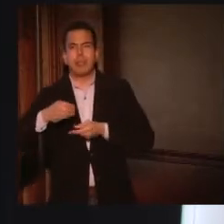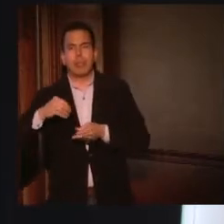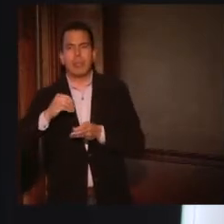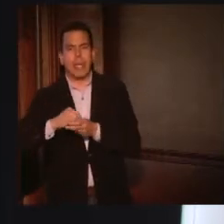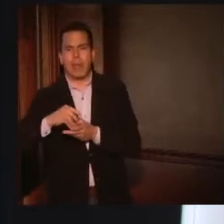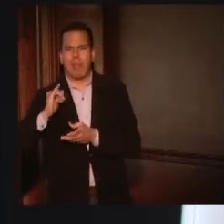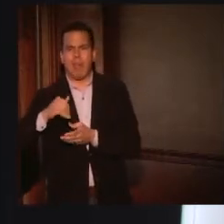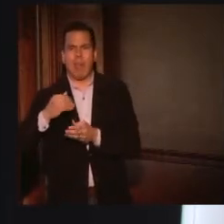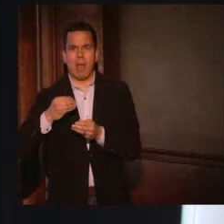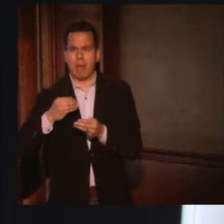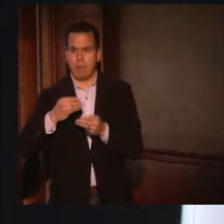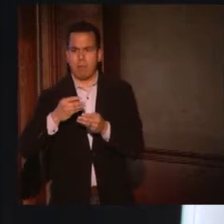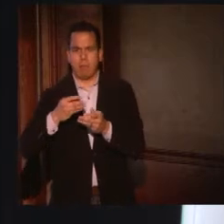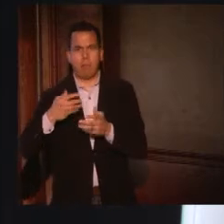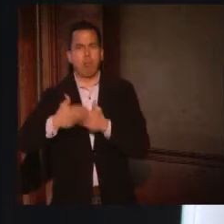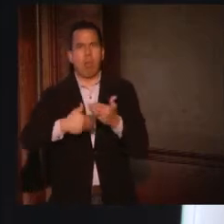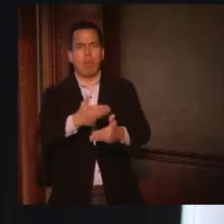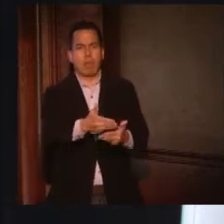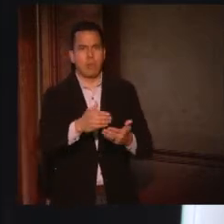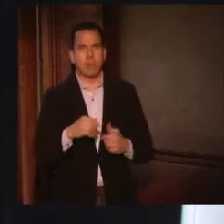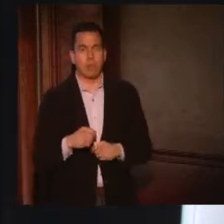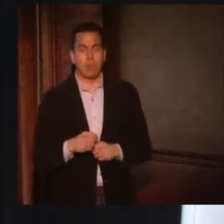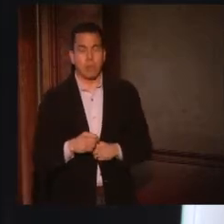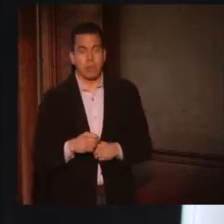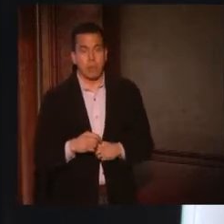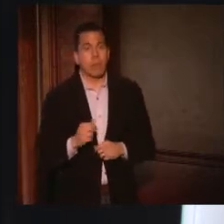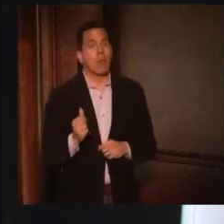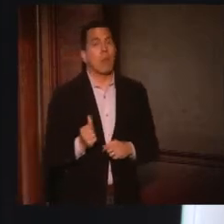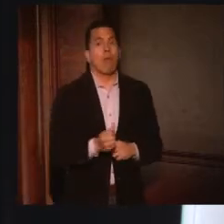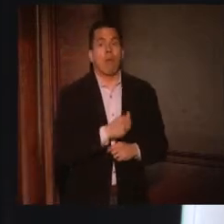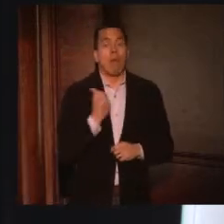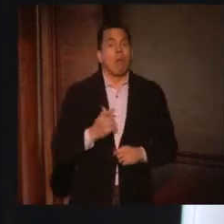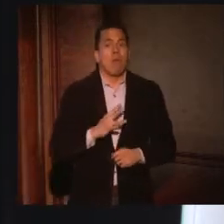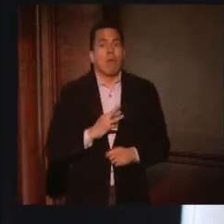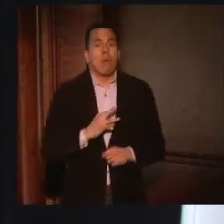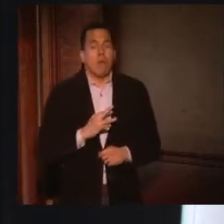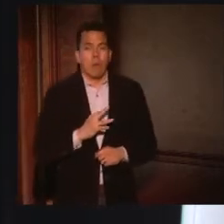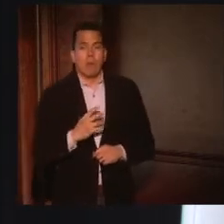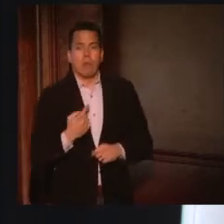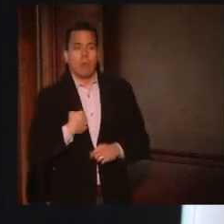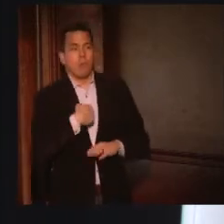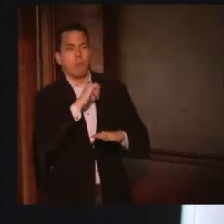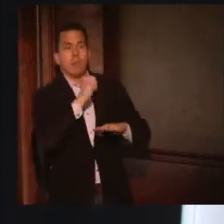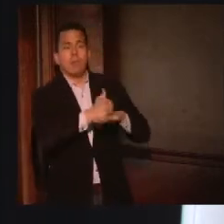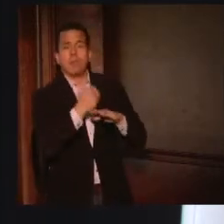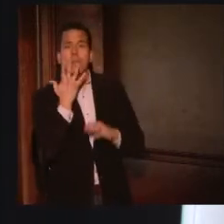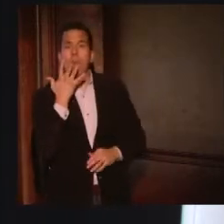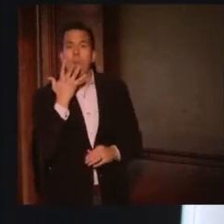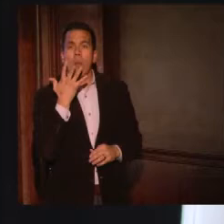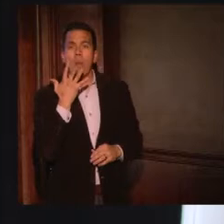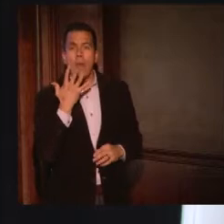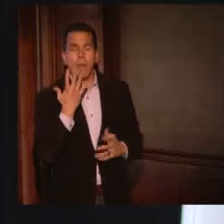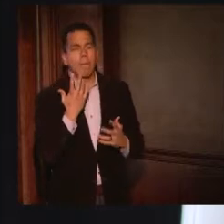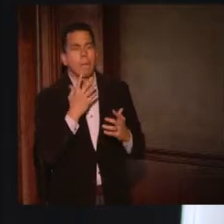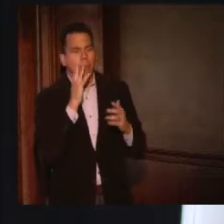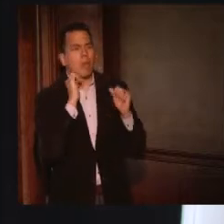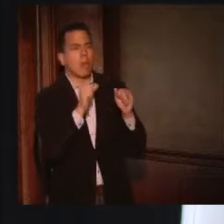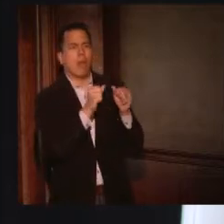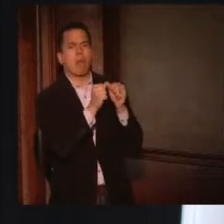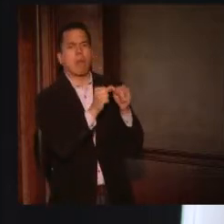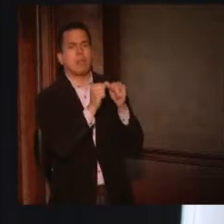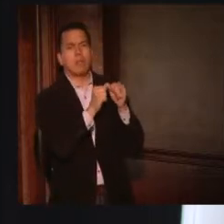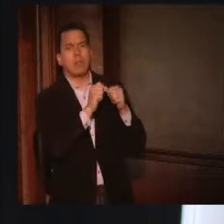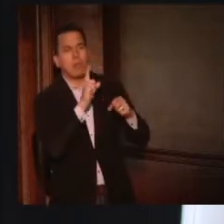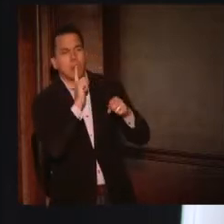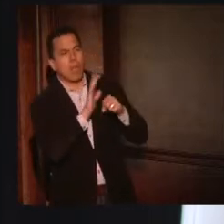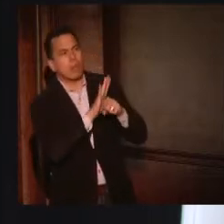therefore reduces the cost. And on top of that, we're doing this also to continuously guarantee the safety